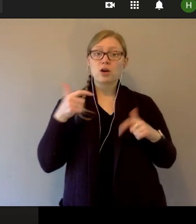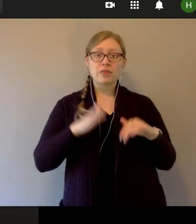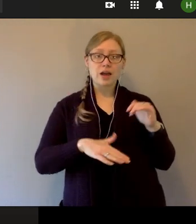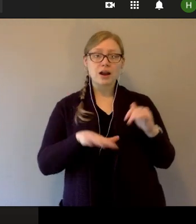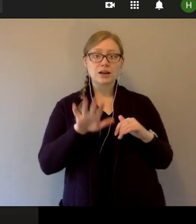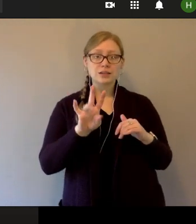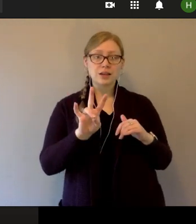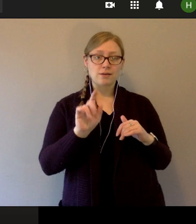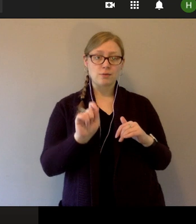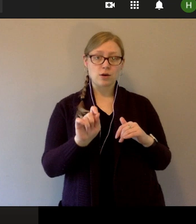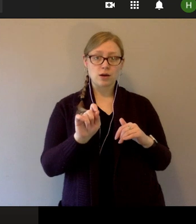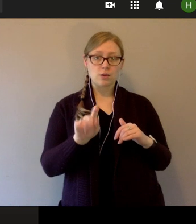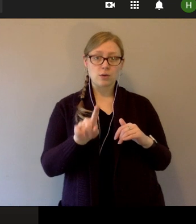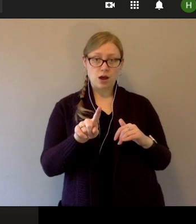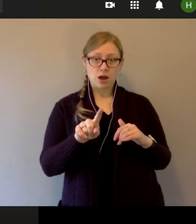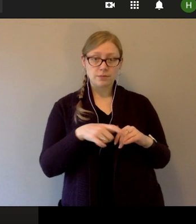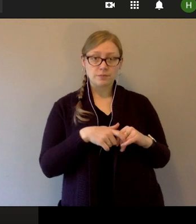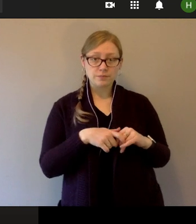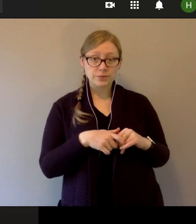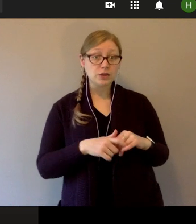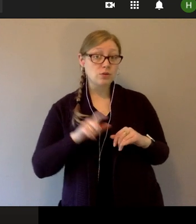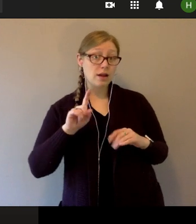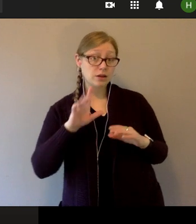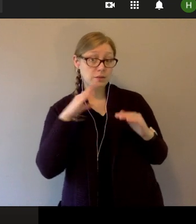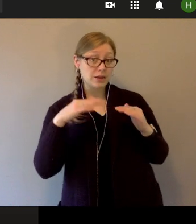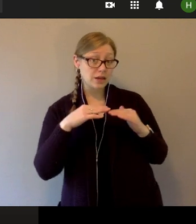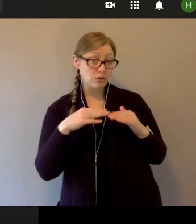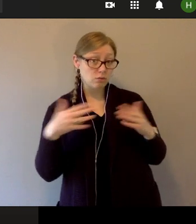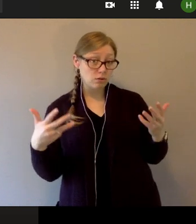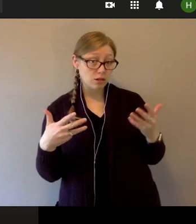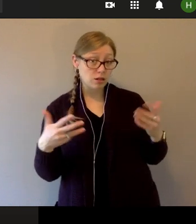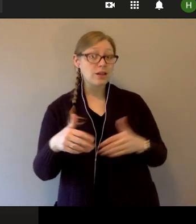And this works out to be x is going to be equal to